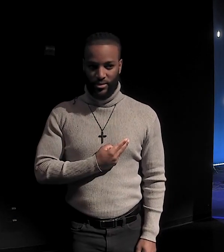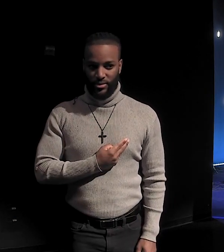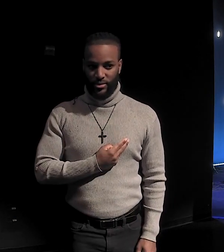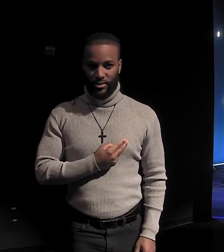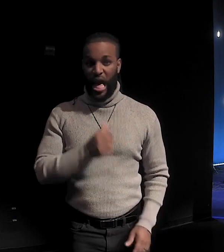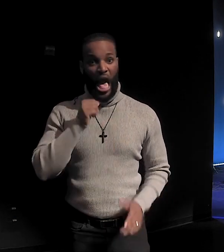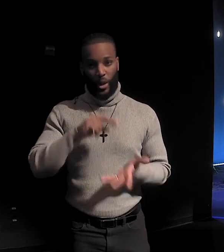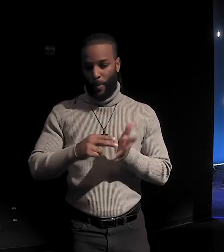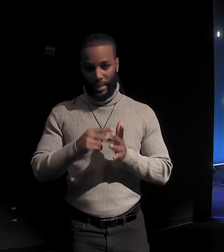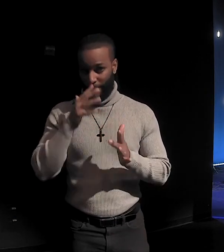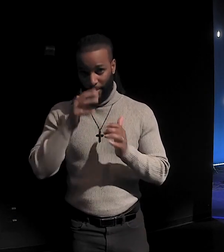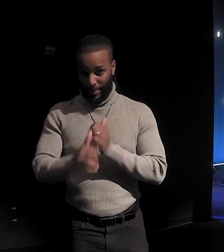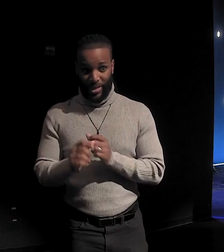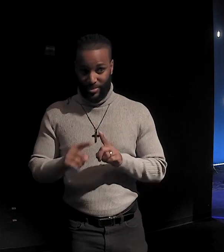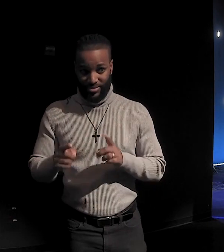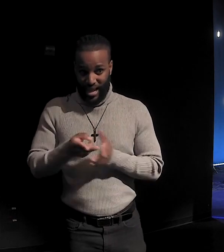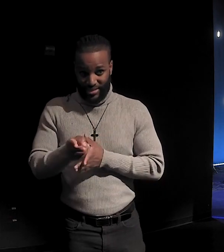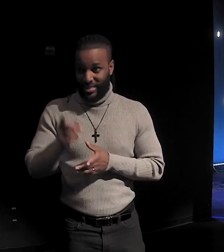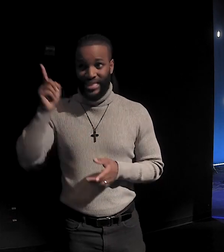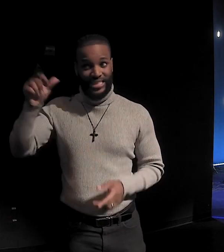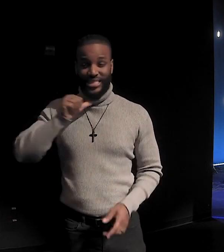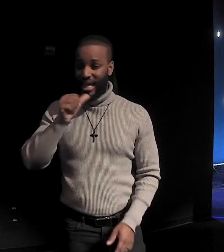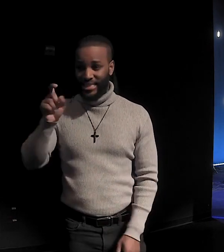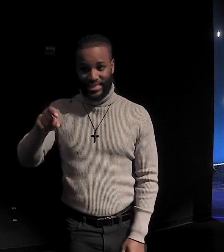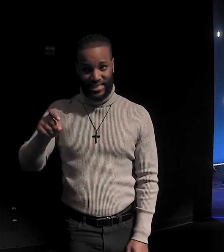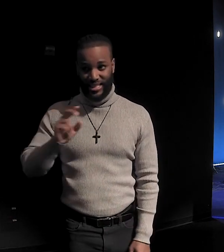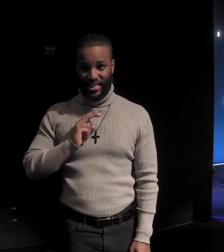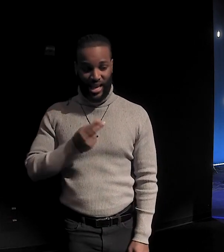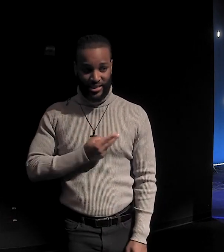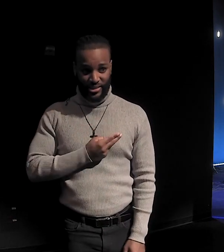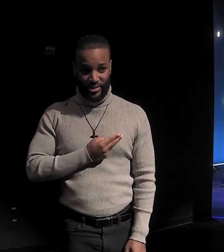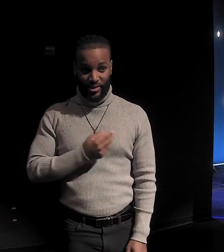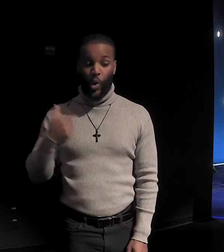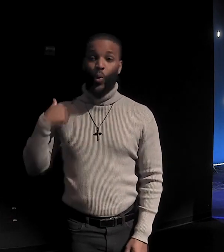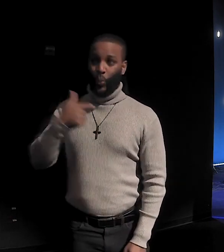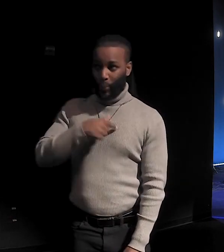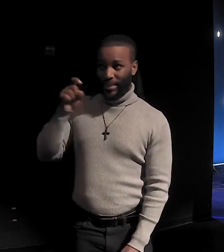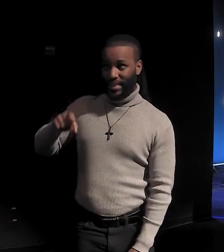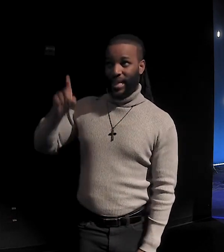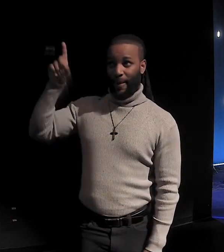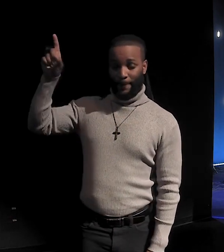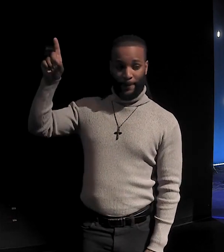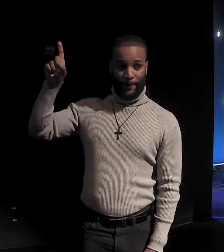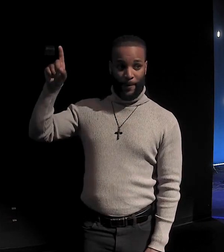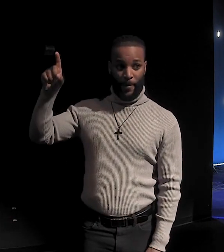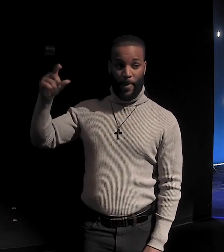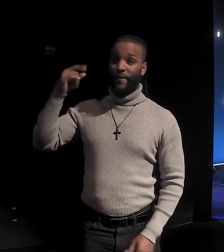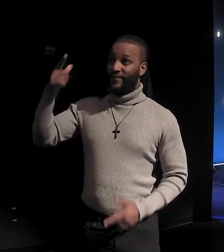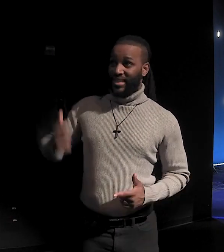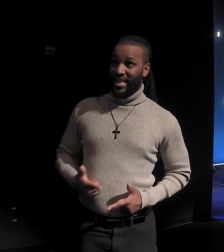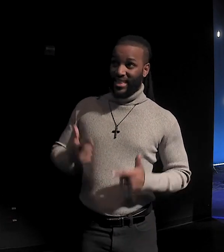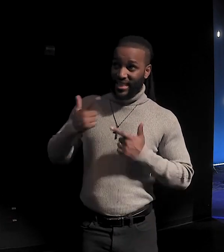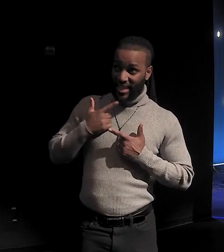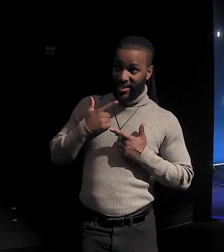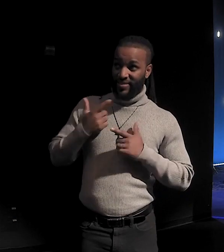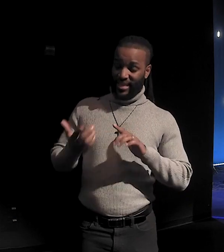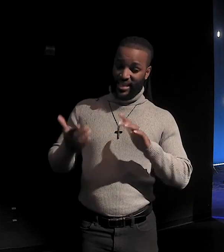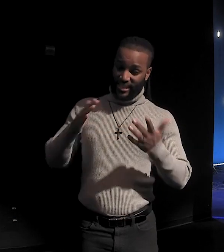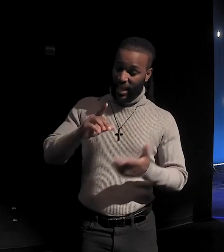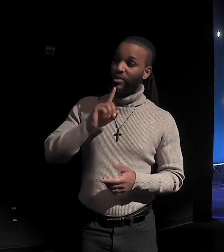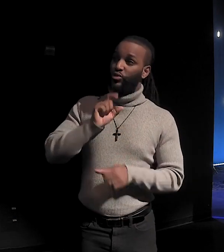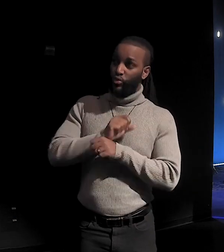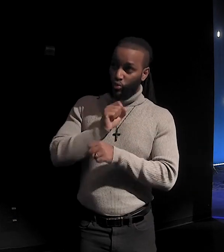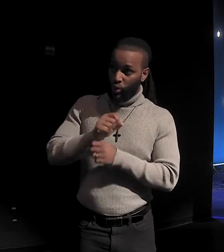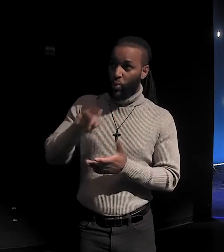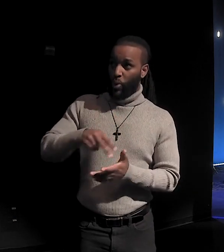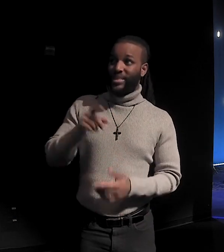I don't mean that in a harsh way. He doesn't need us. We need him. If he lived, he died, he truly rose